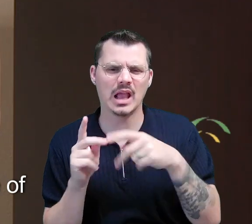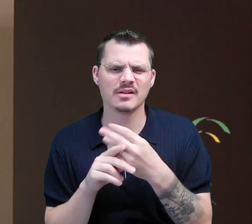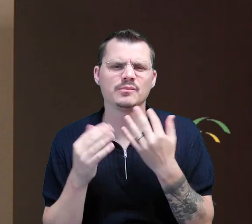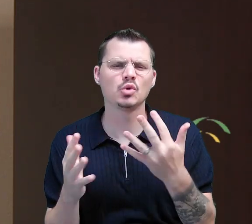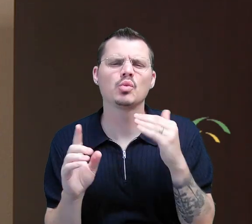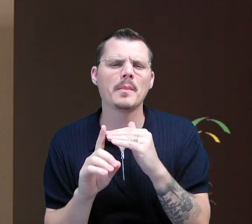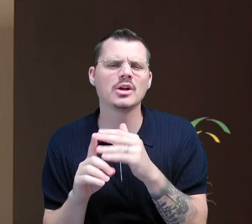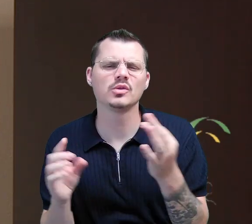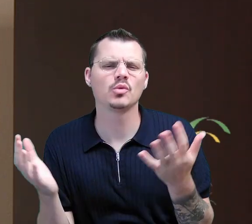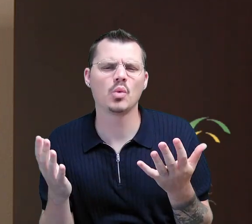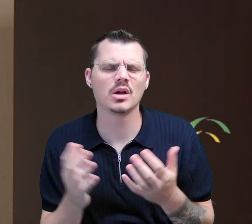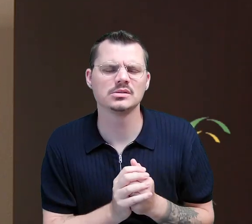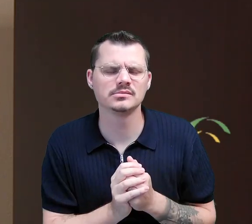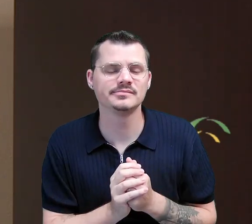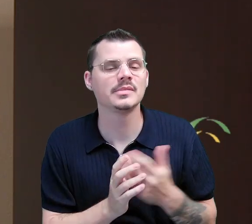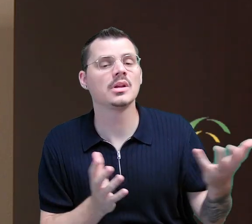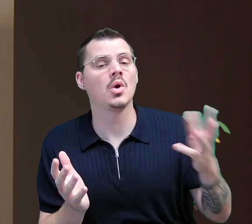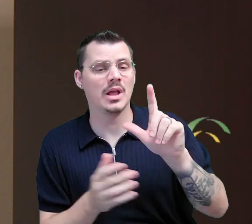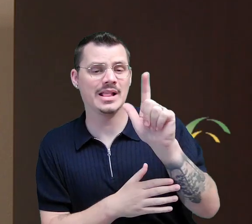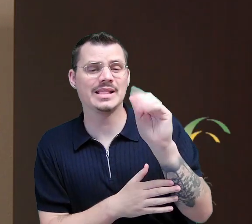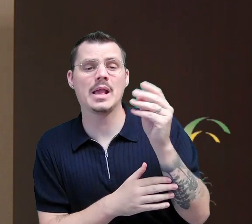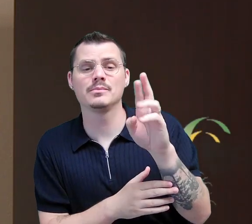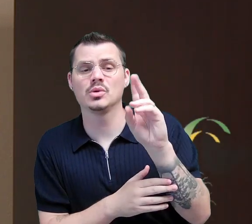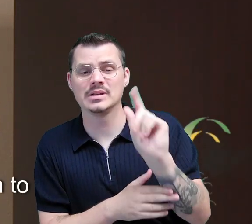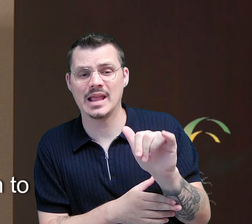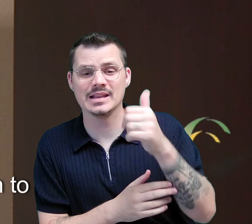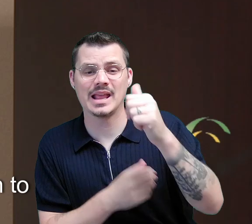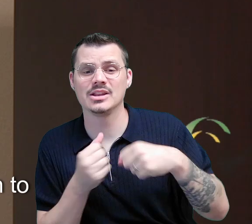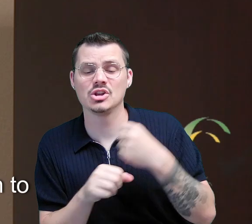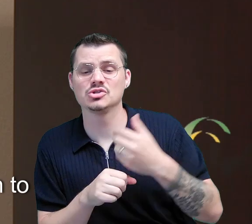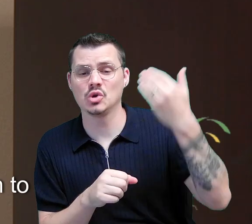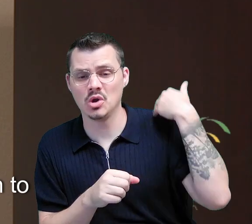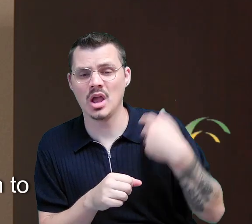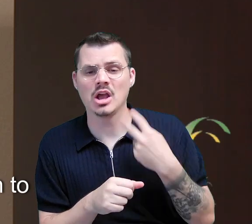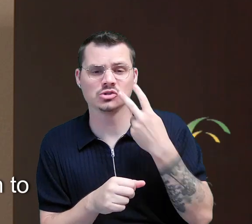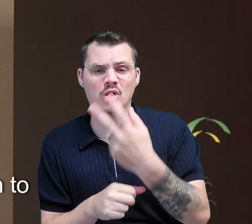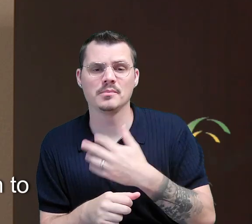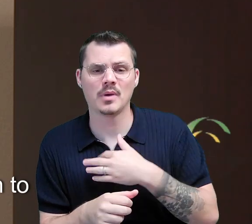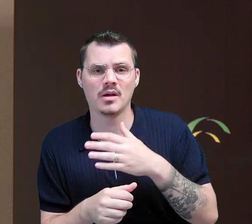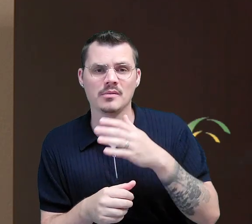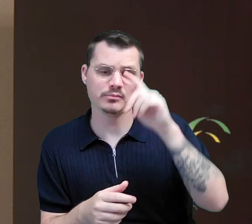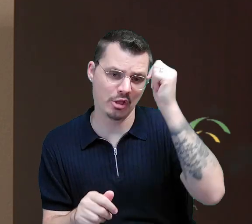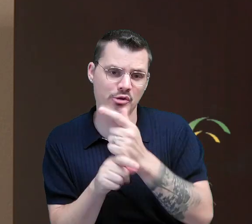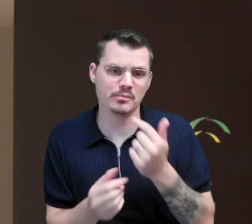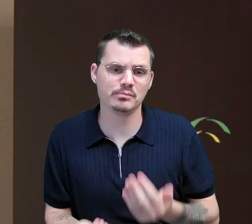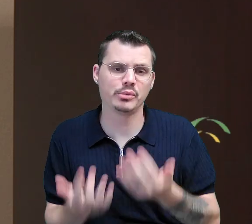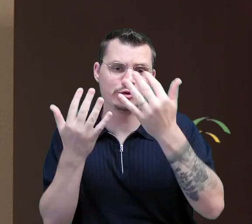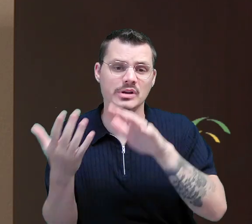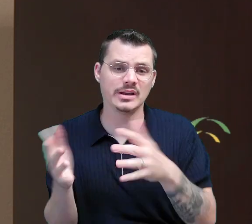this type of burning? Well, on Labor Day, 10 years ago, I saw my brother burned to death in a